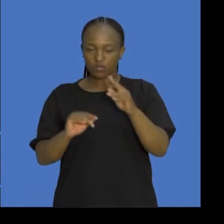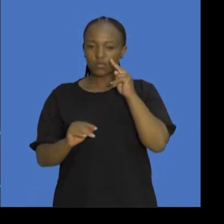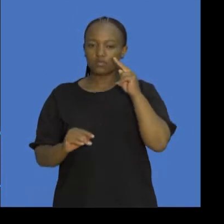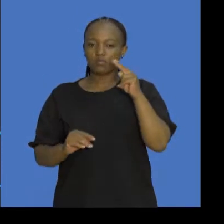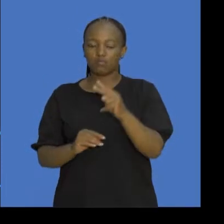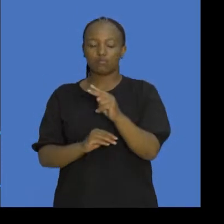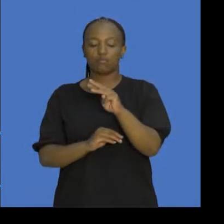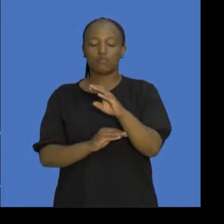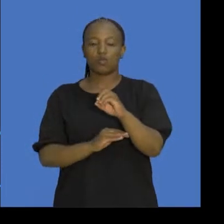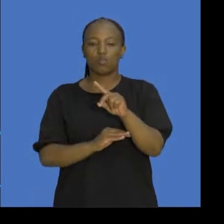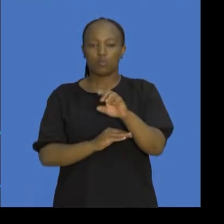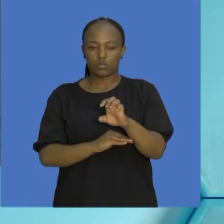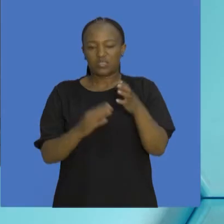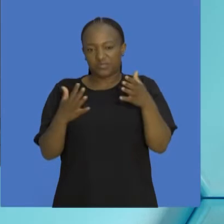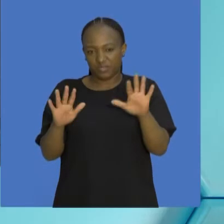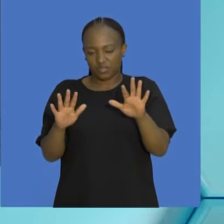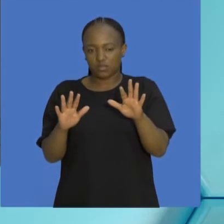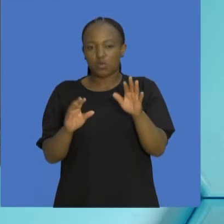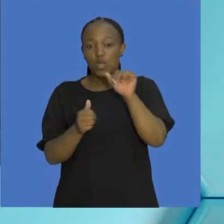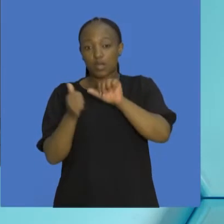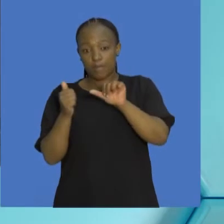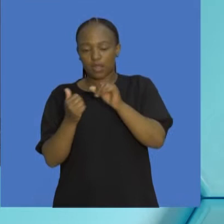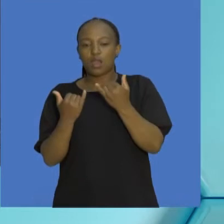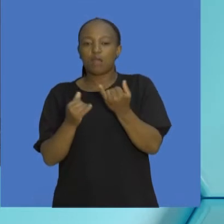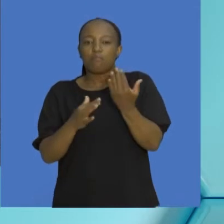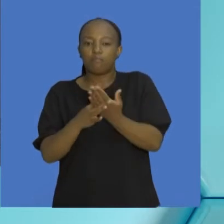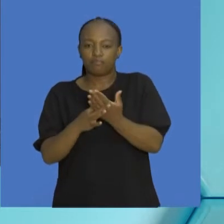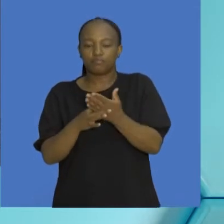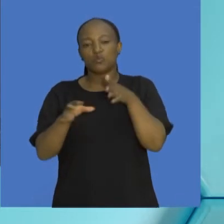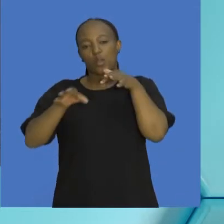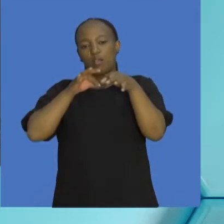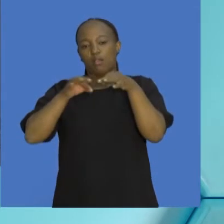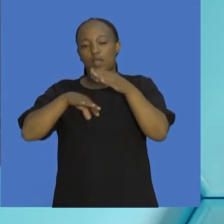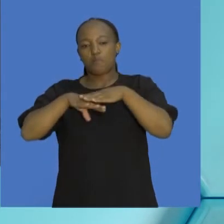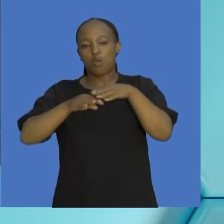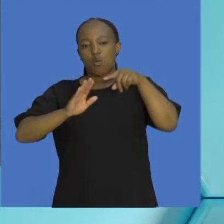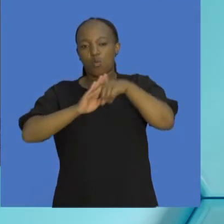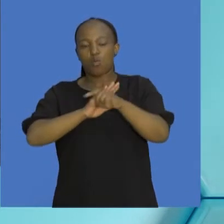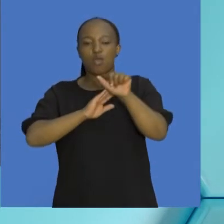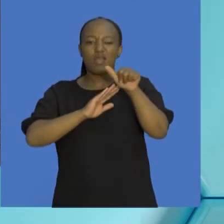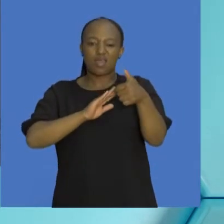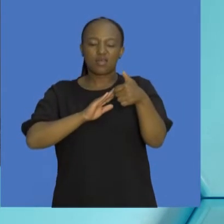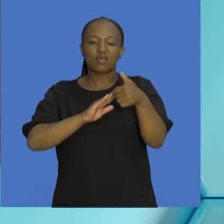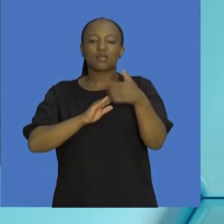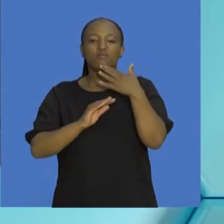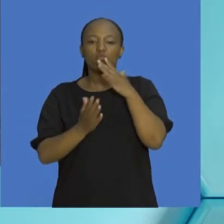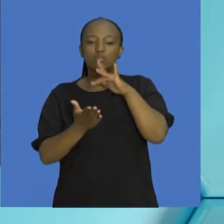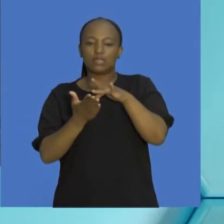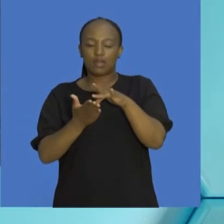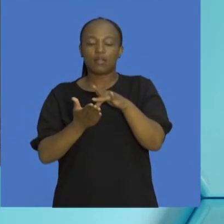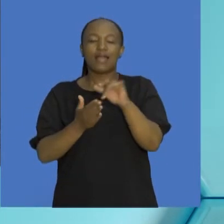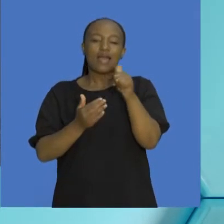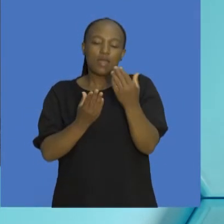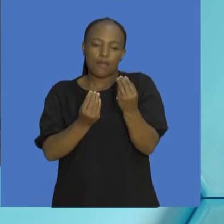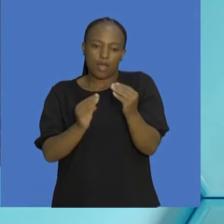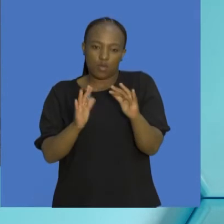guys, so we looked at the mode, and when we come back after break, we'll look at another